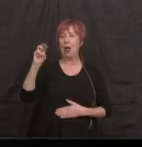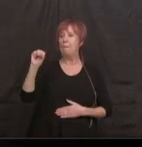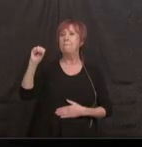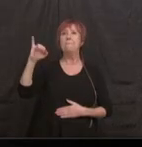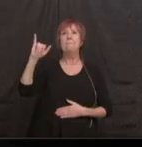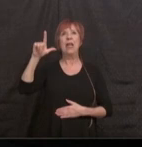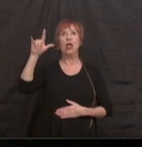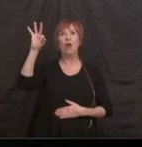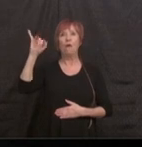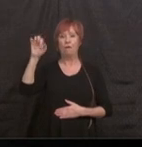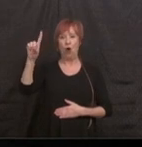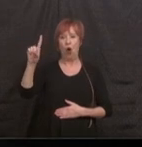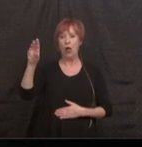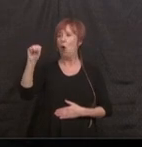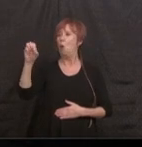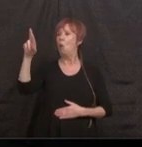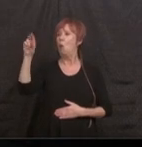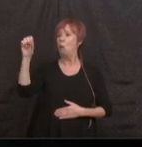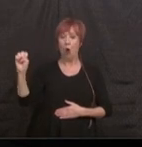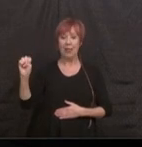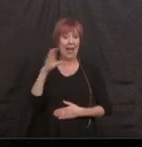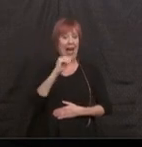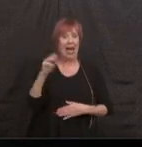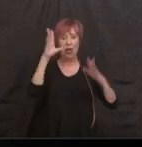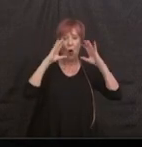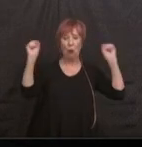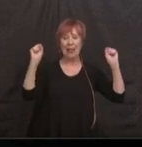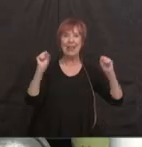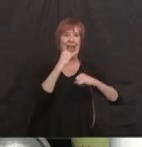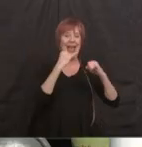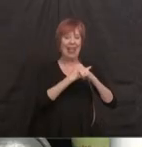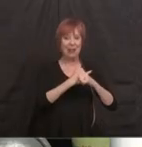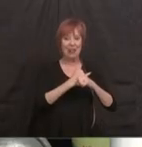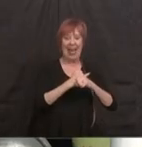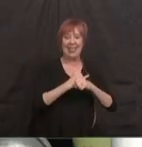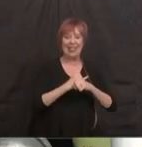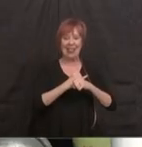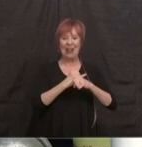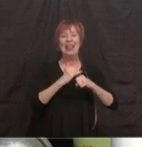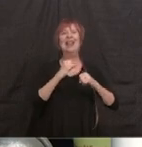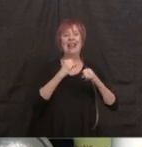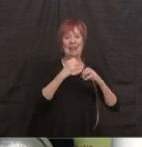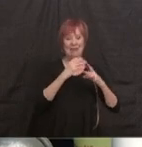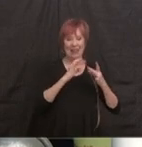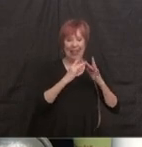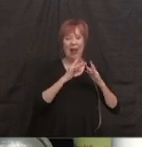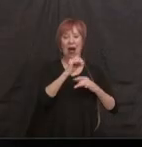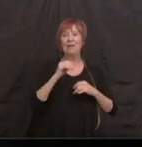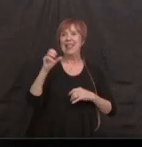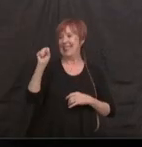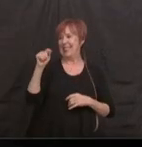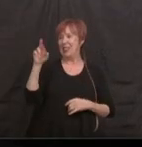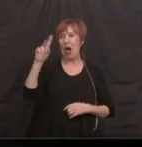and president of International Network of STARZ, Superna Kalle. So I'm excited that we're all here